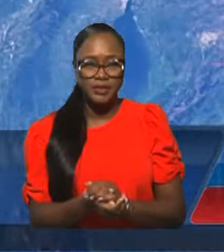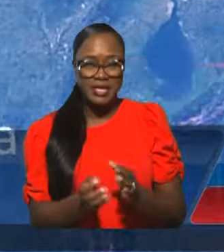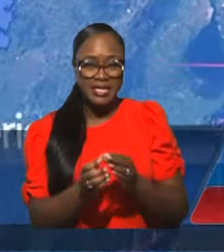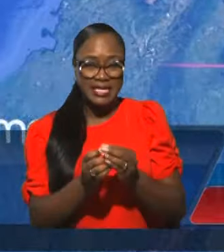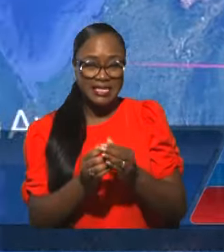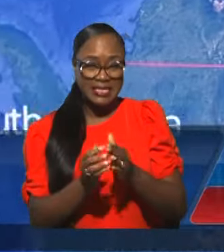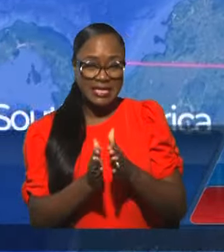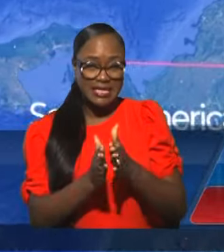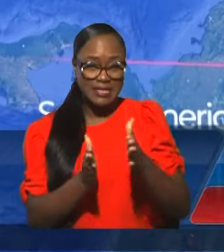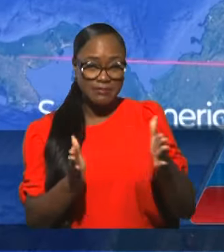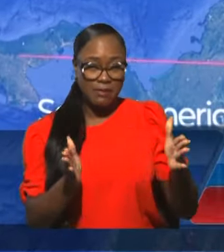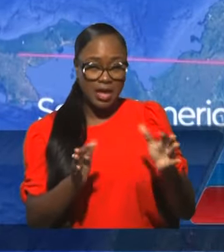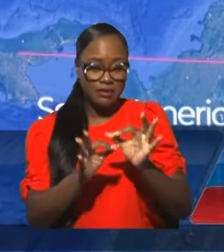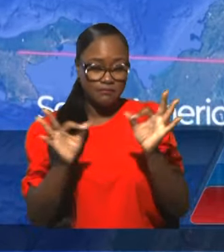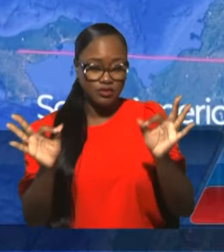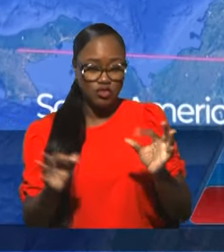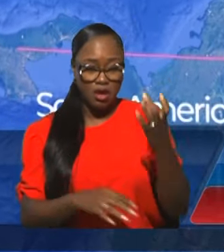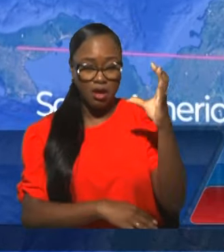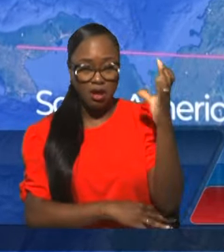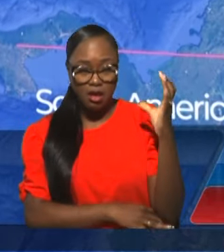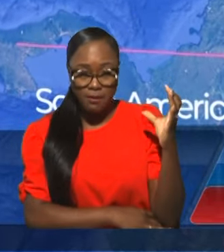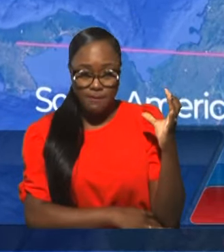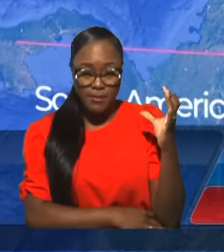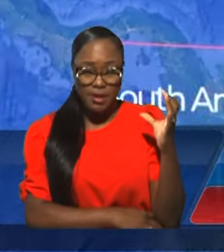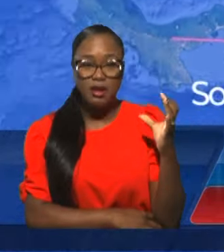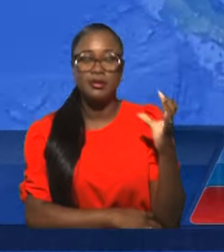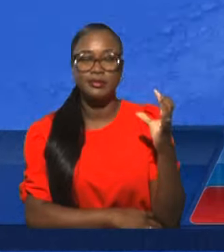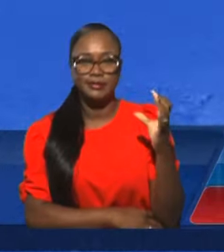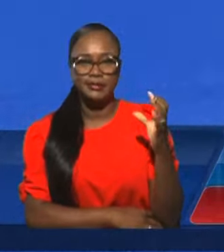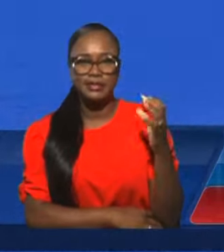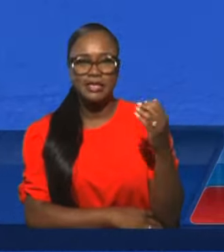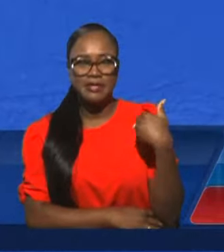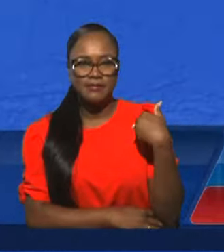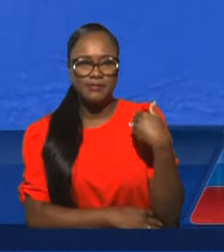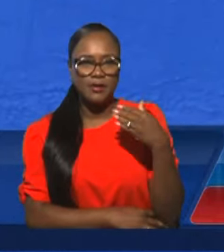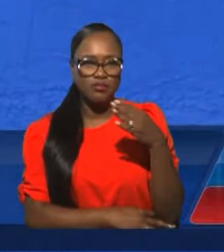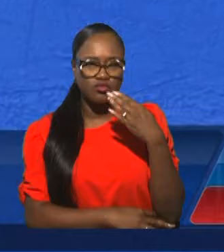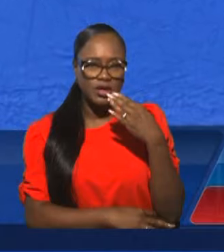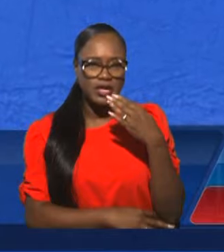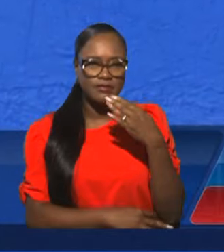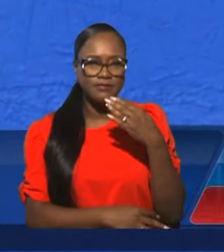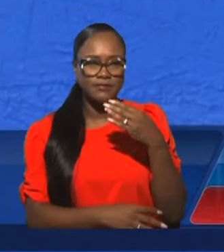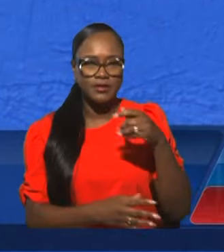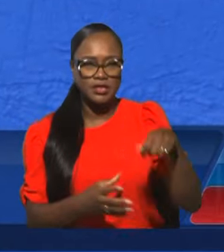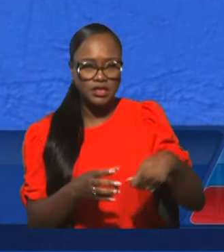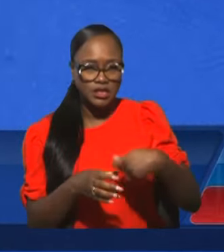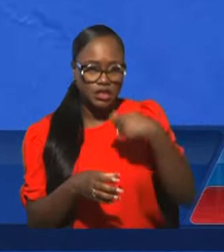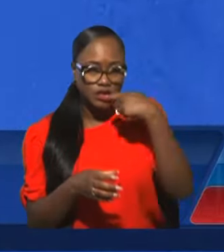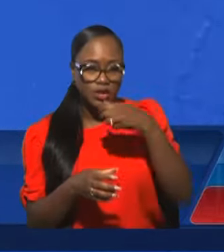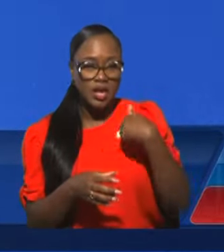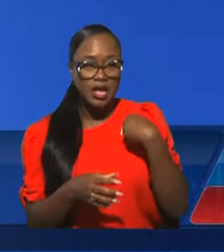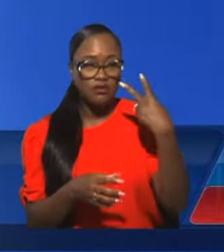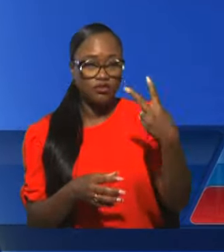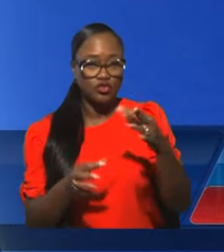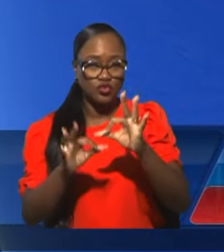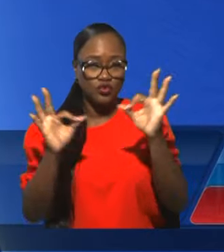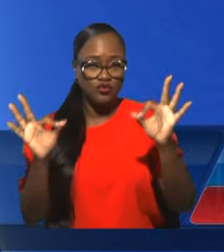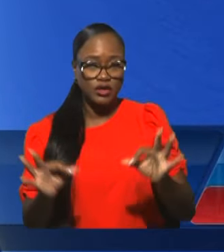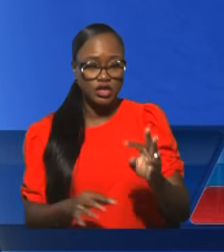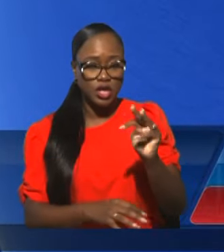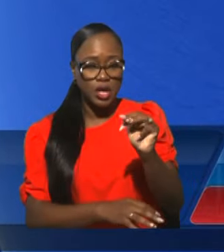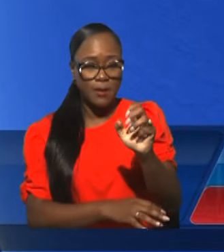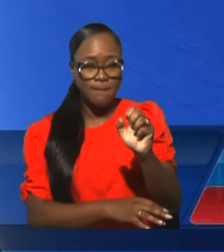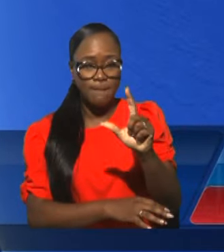its manufacturing operations to Colombia with a plant manufacturing breakfast cereal, while also operating two factories in Malta that